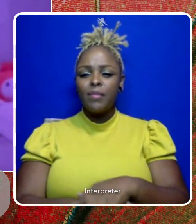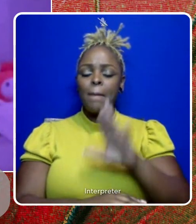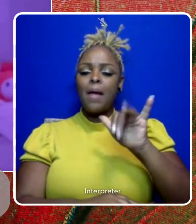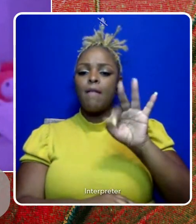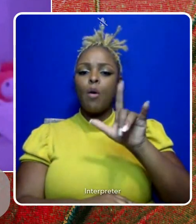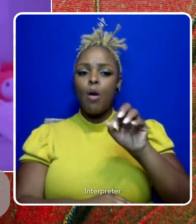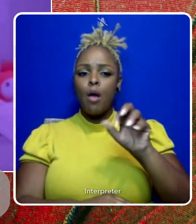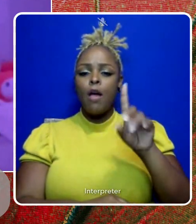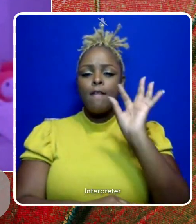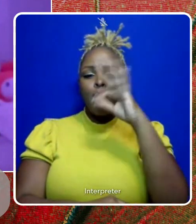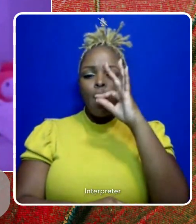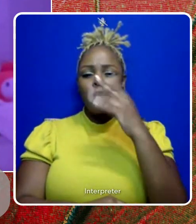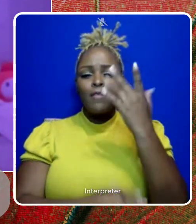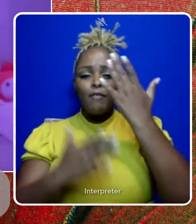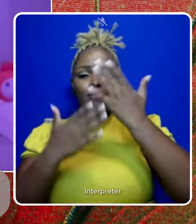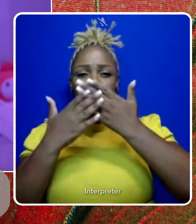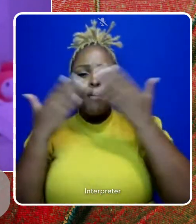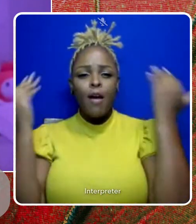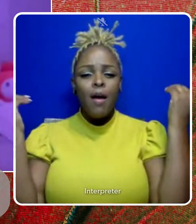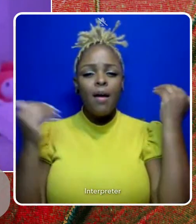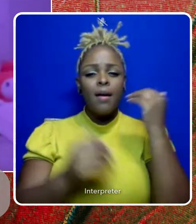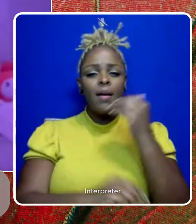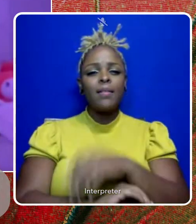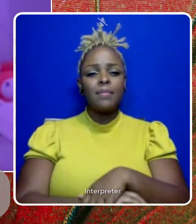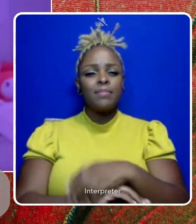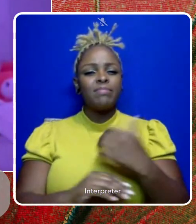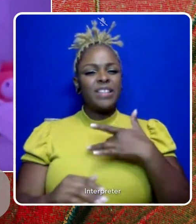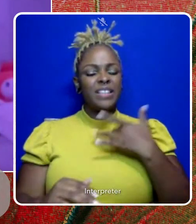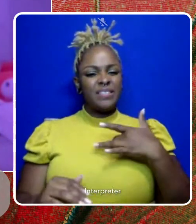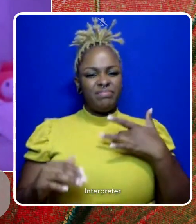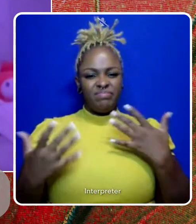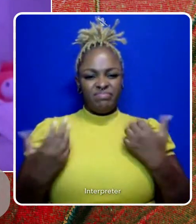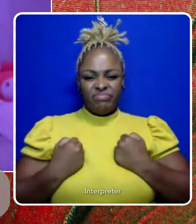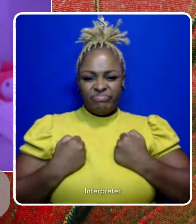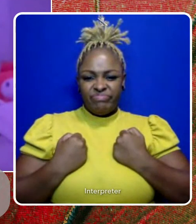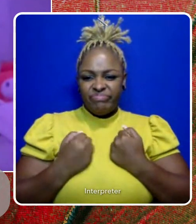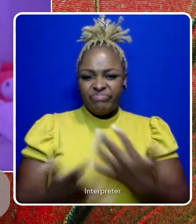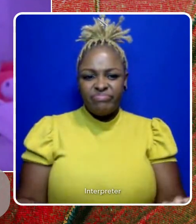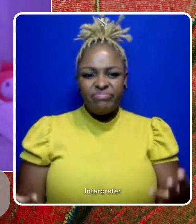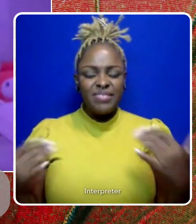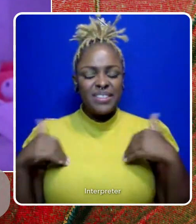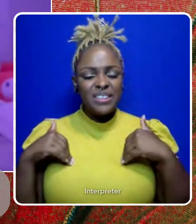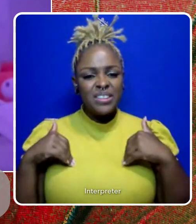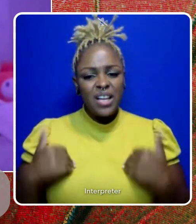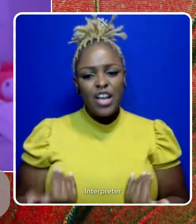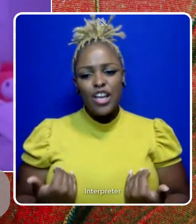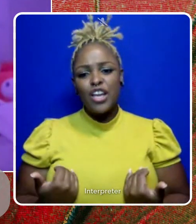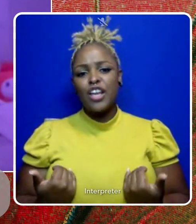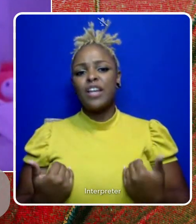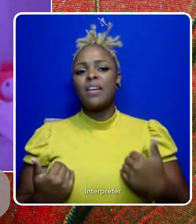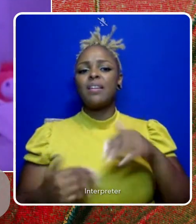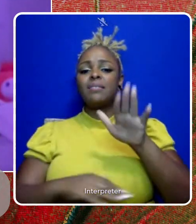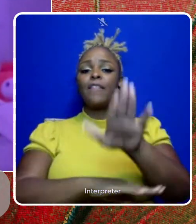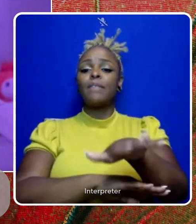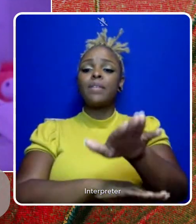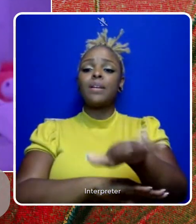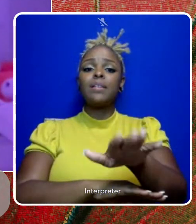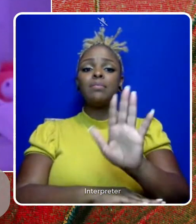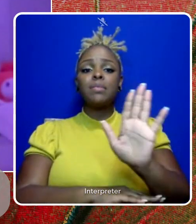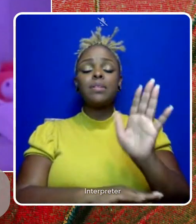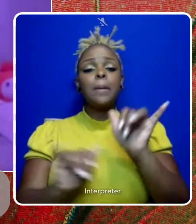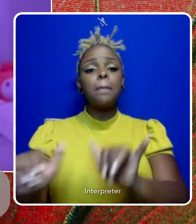fatigue. The moon is red tonight, red like the clay from which their skin was made, red from the